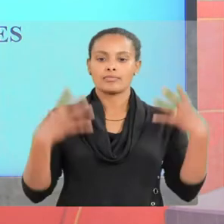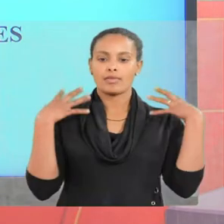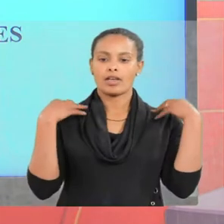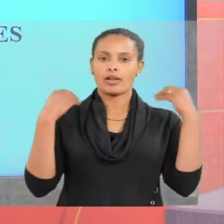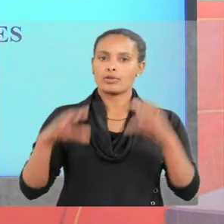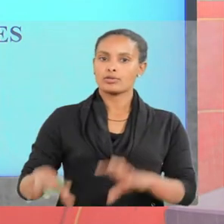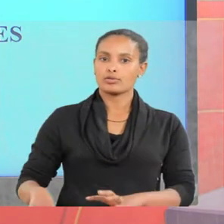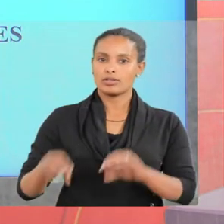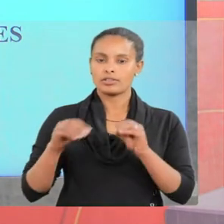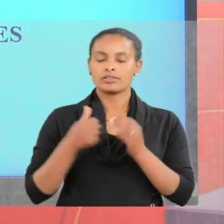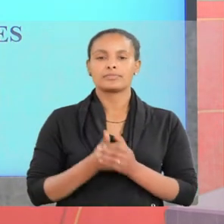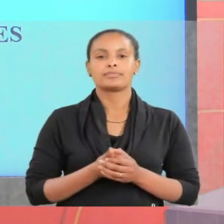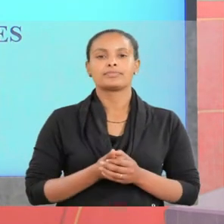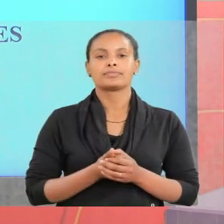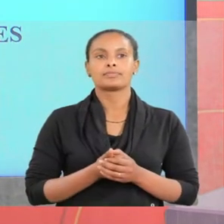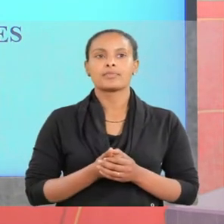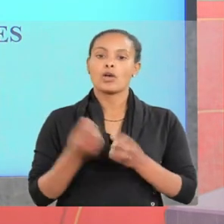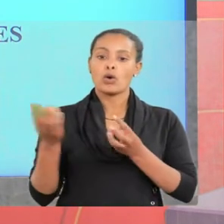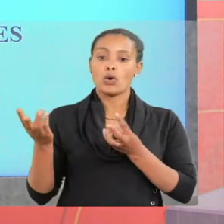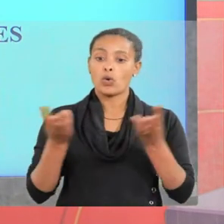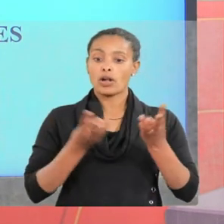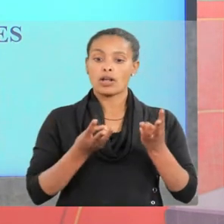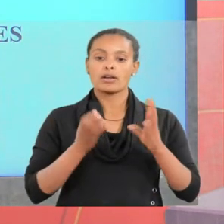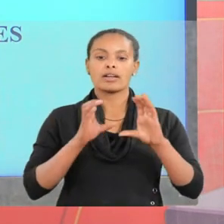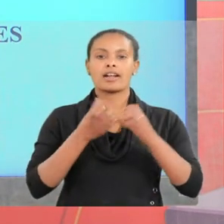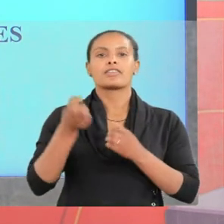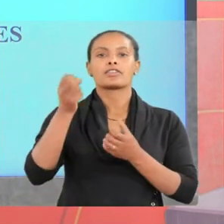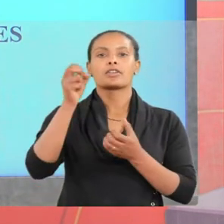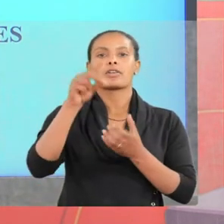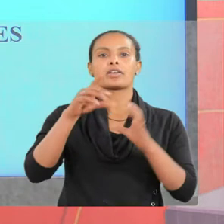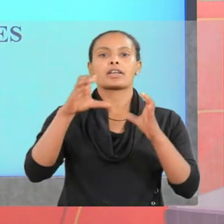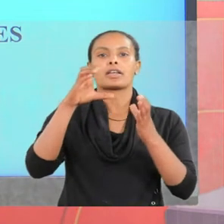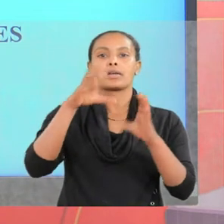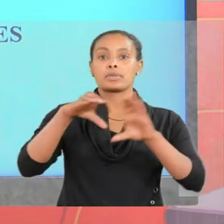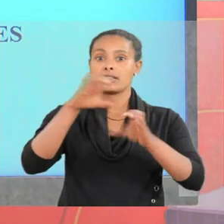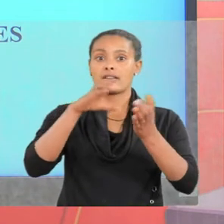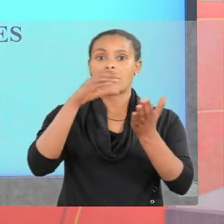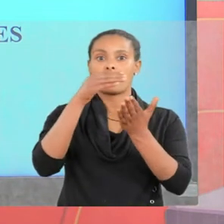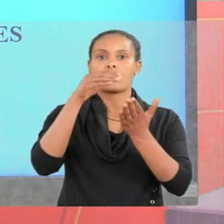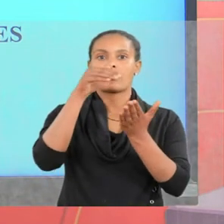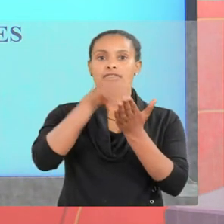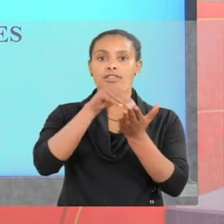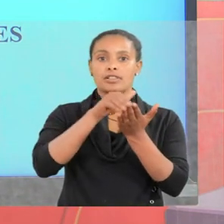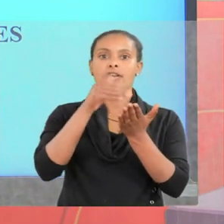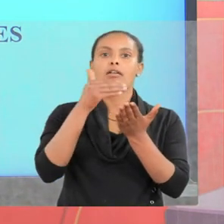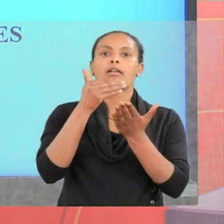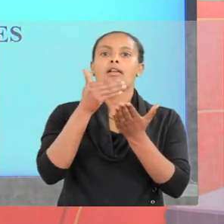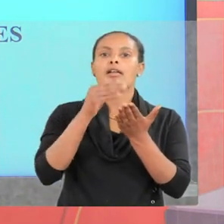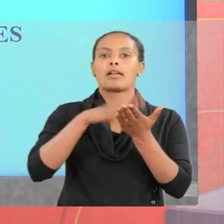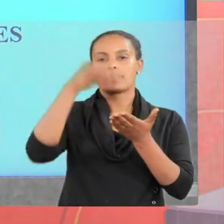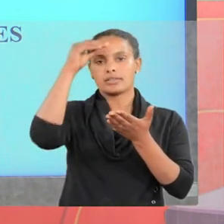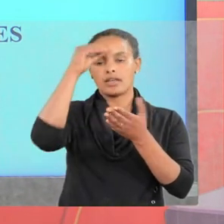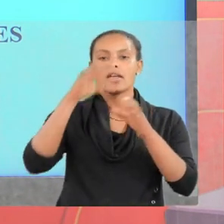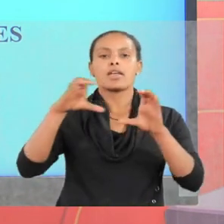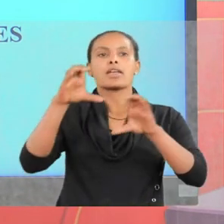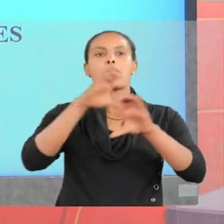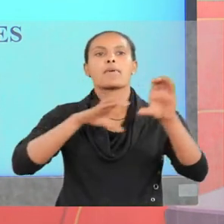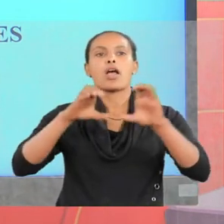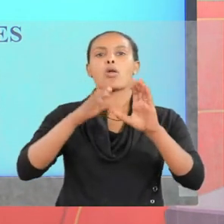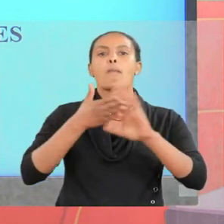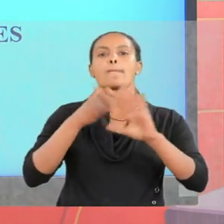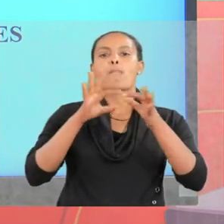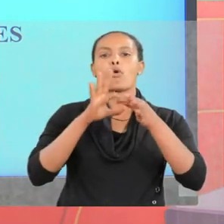Hello students, welcome to grade 12 chemistry revision lesson on chemical bonding